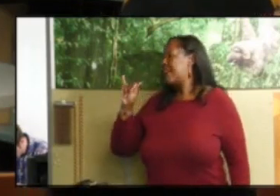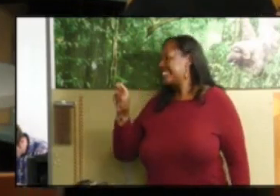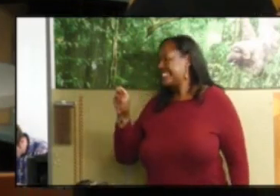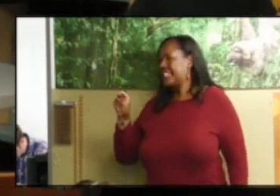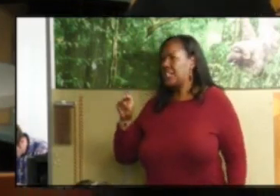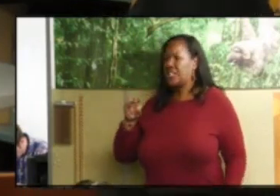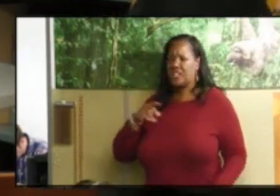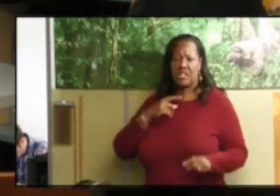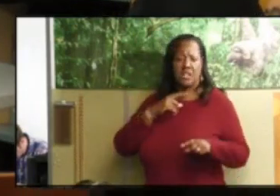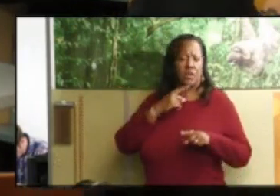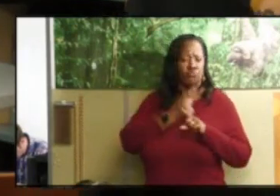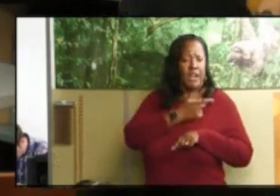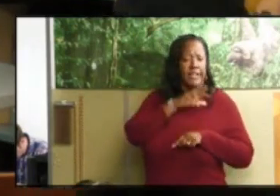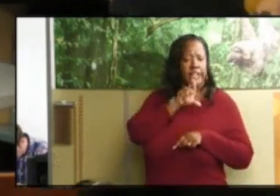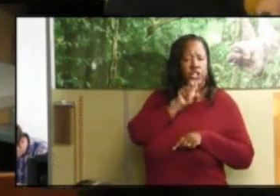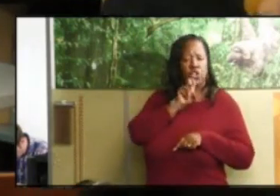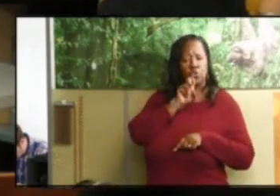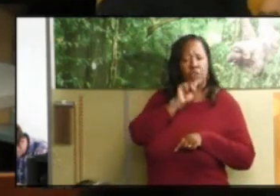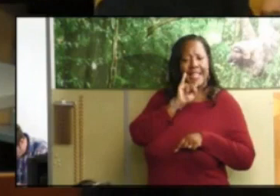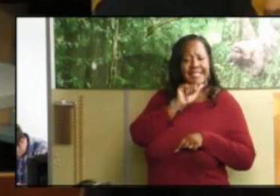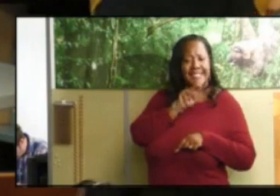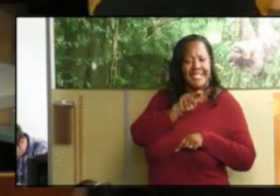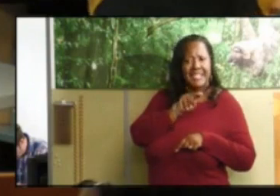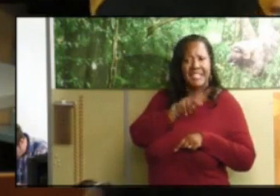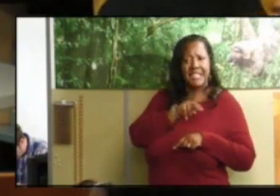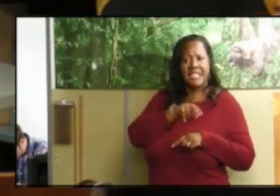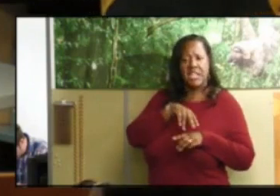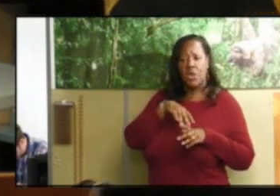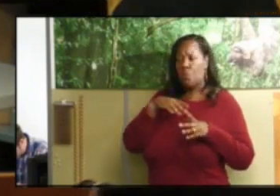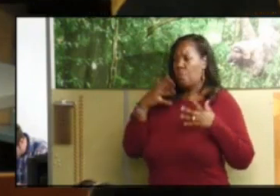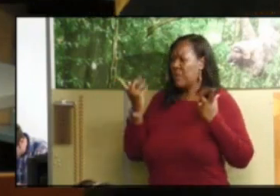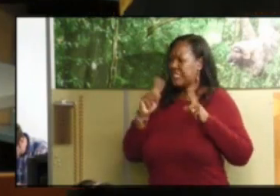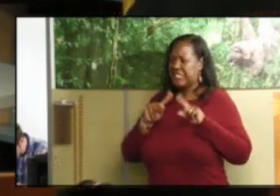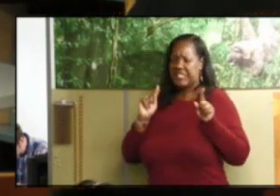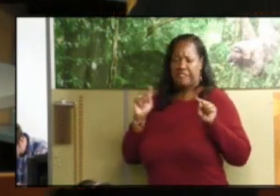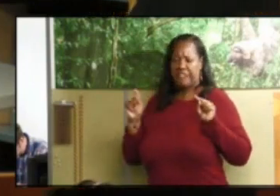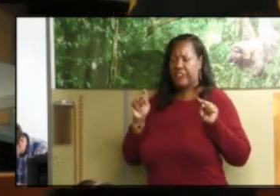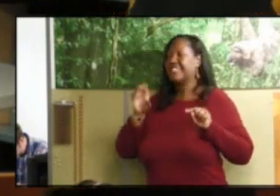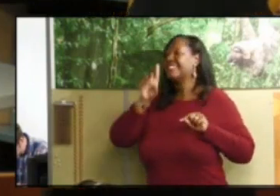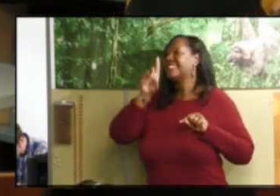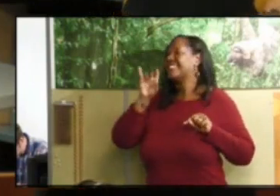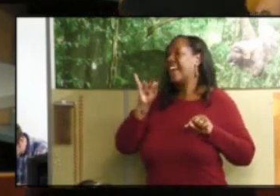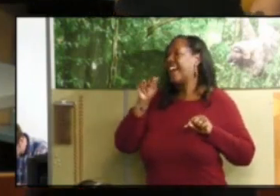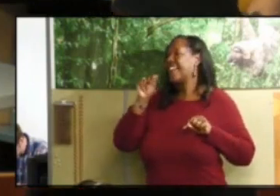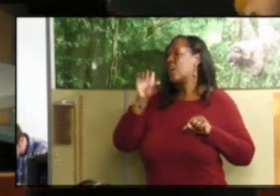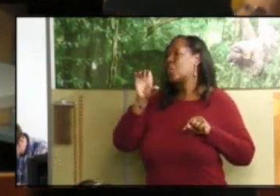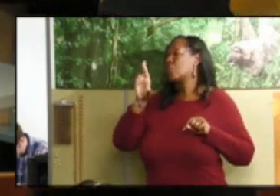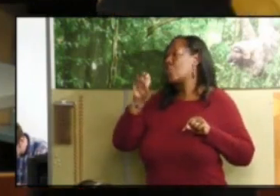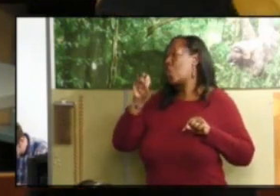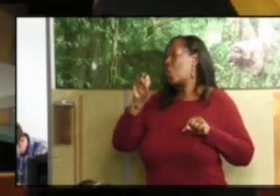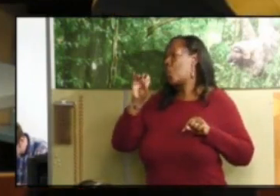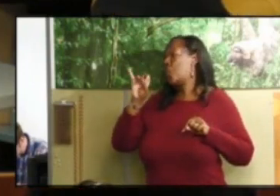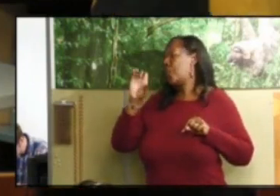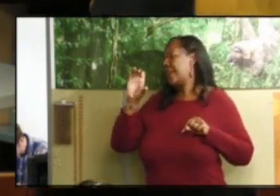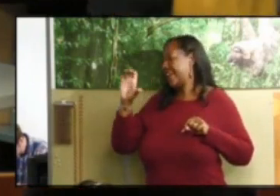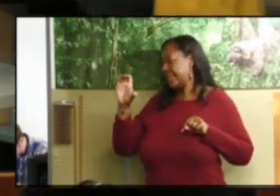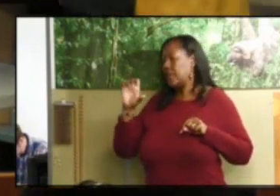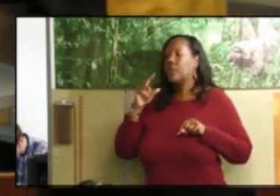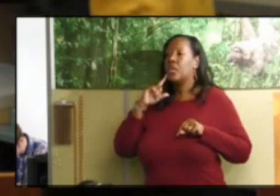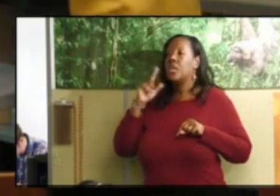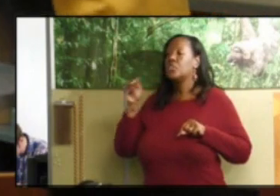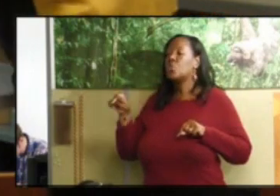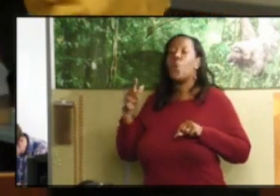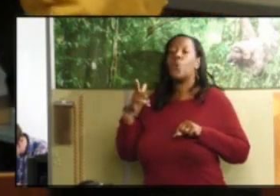question is, we were talking about dichroic resin, and what's the difference between that and regular resin? The dichroic is just that